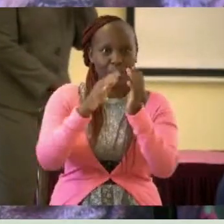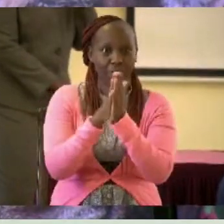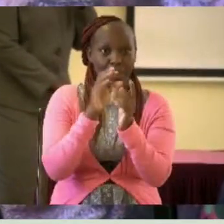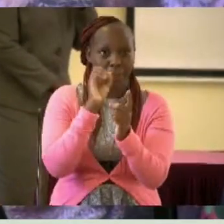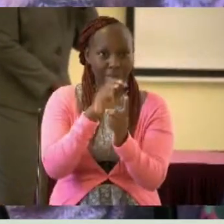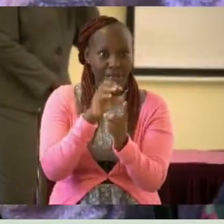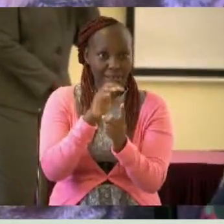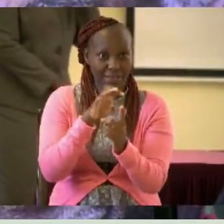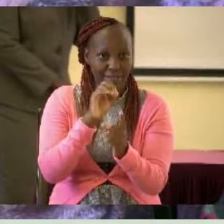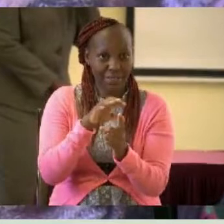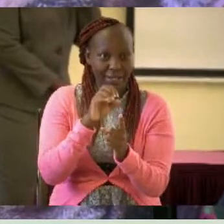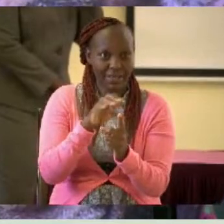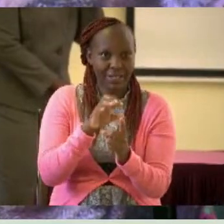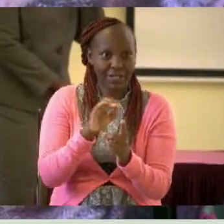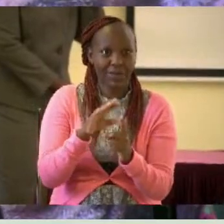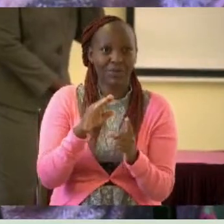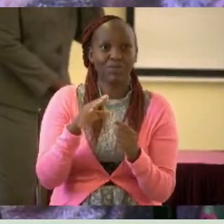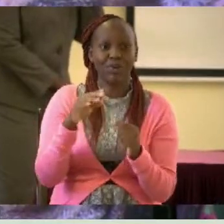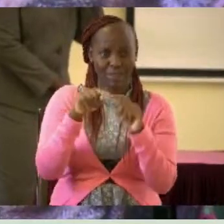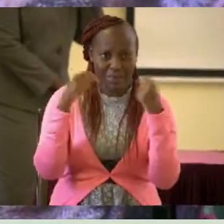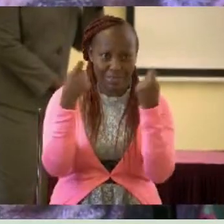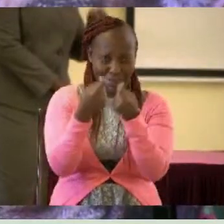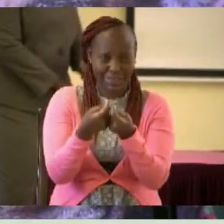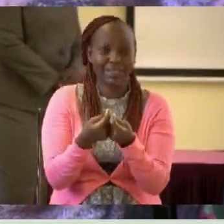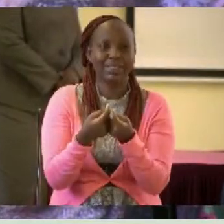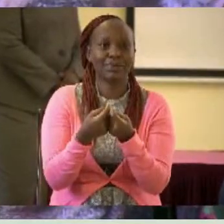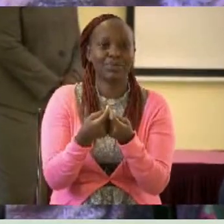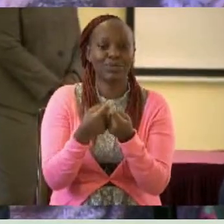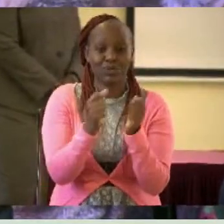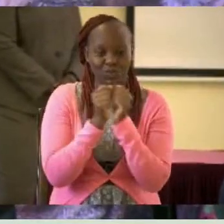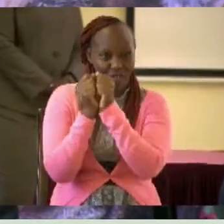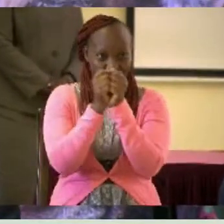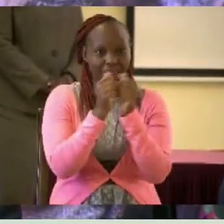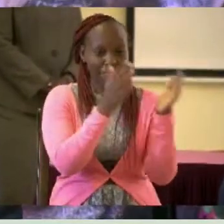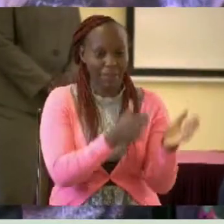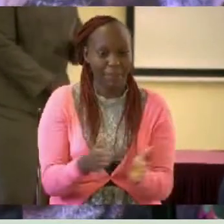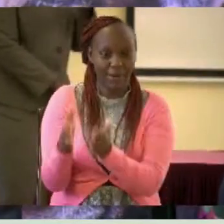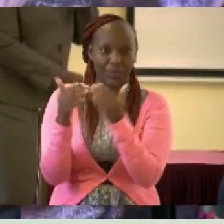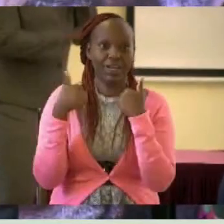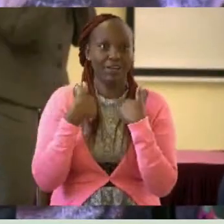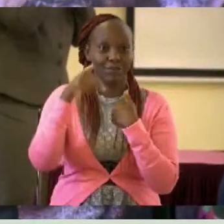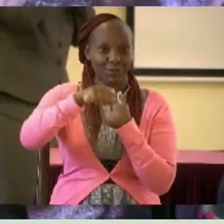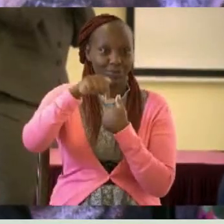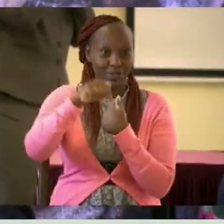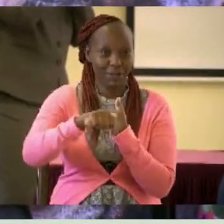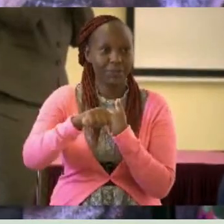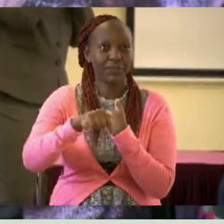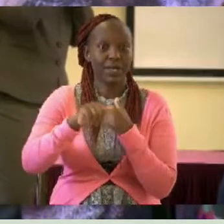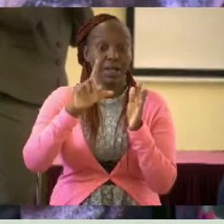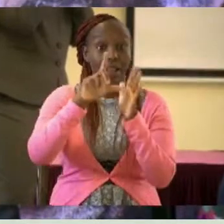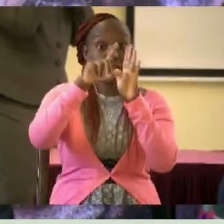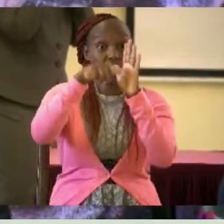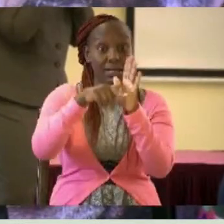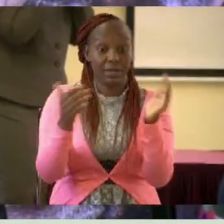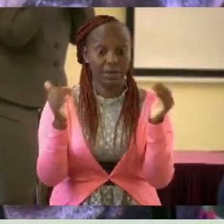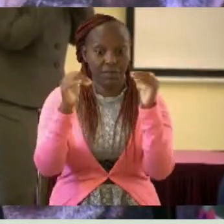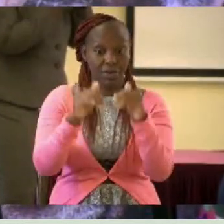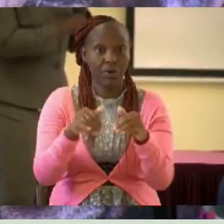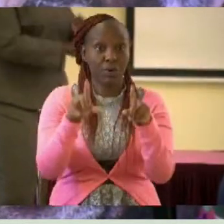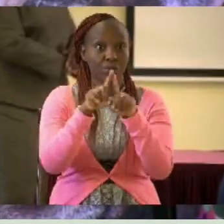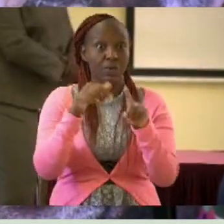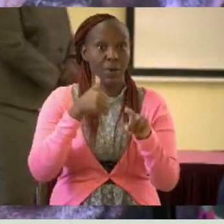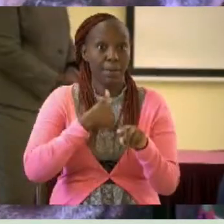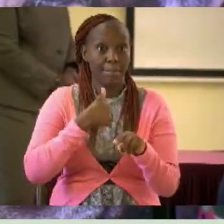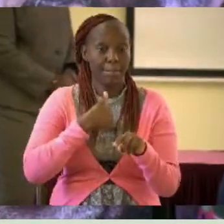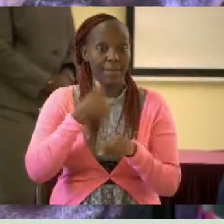mentoring for the team that has put together the arrangements that we are having today. Later in the conference, I'll also be